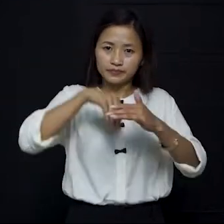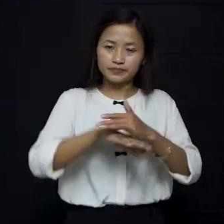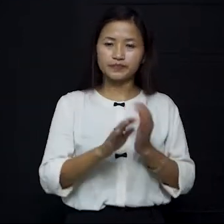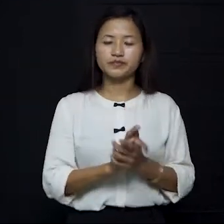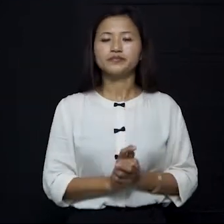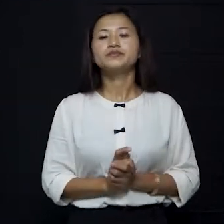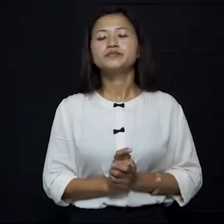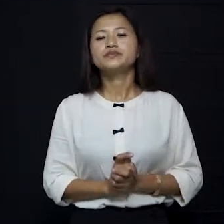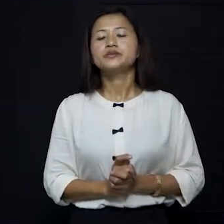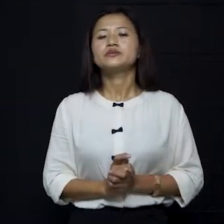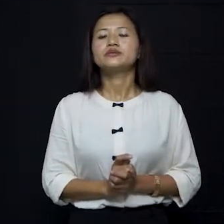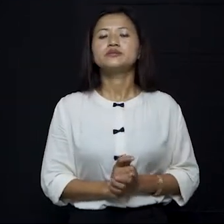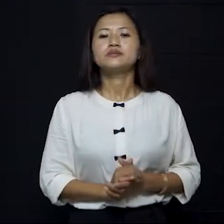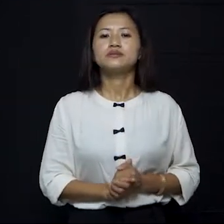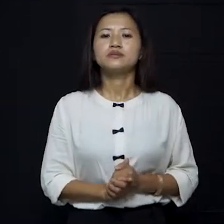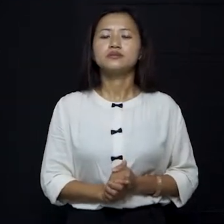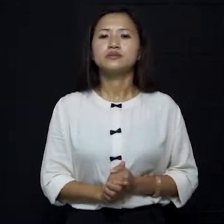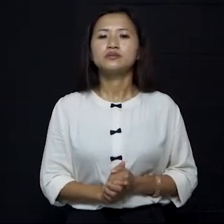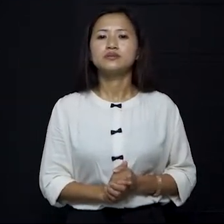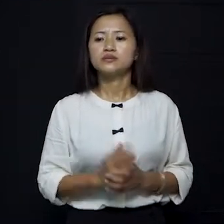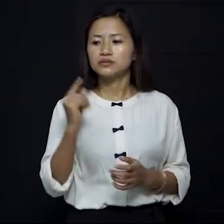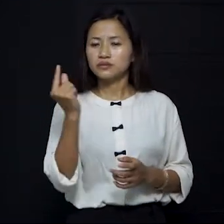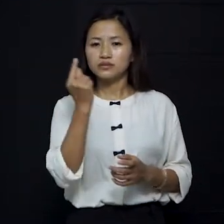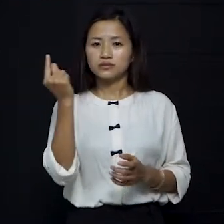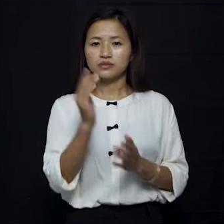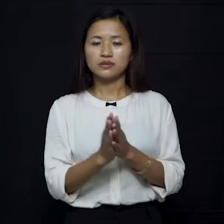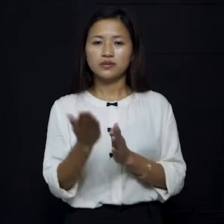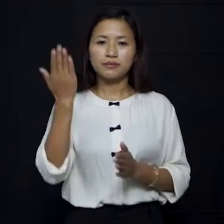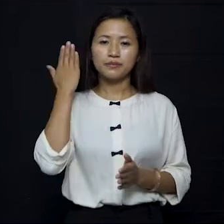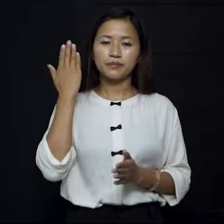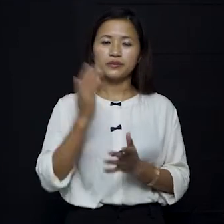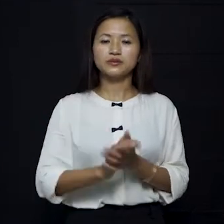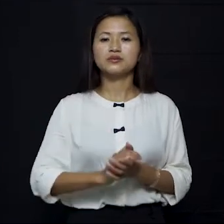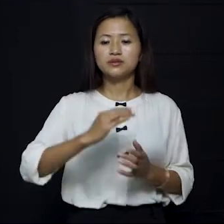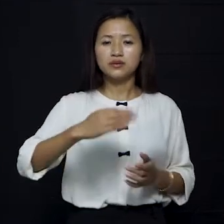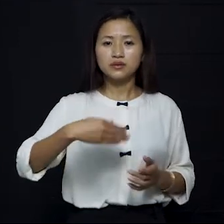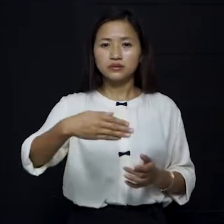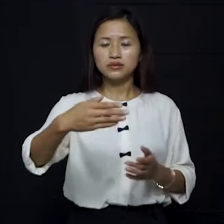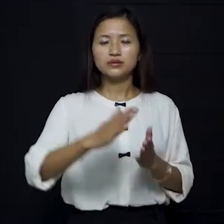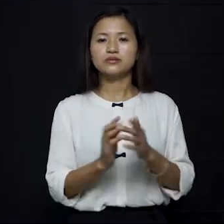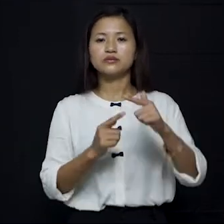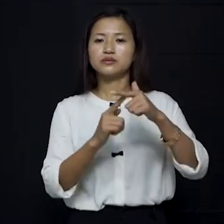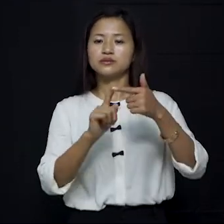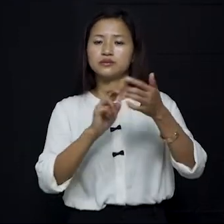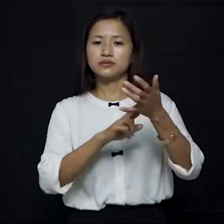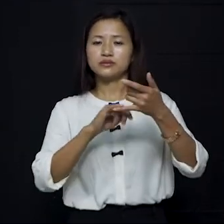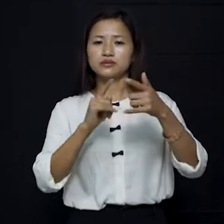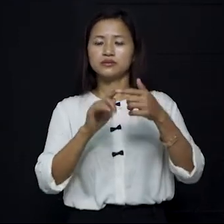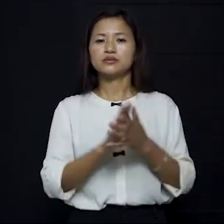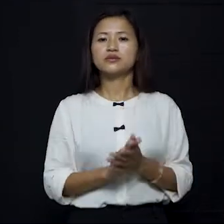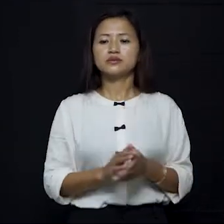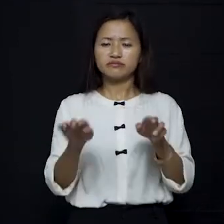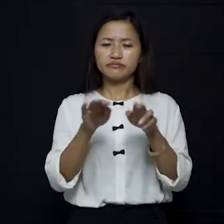I was having my dinner when she came in. You can use the past continuous tense when there are two actions following each